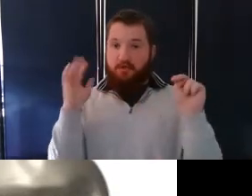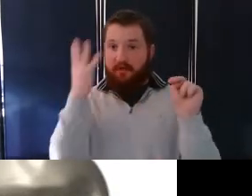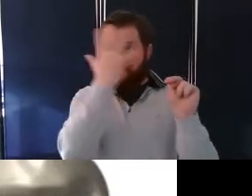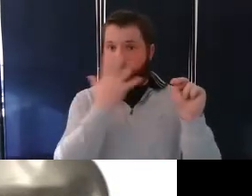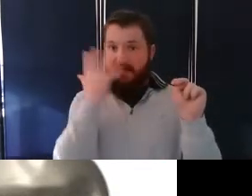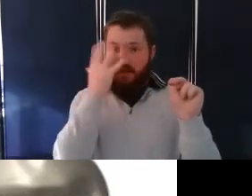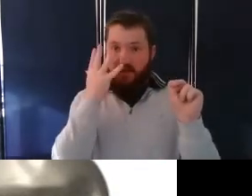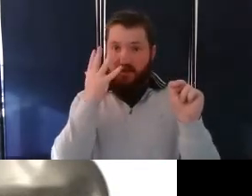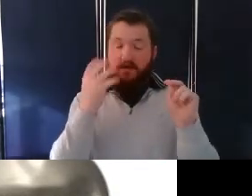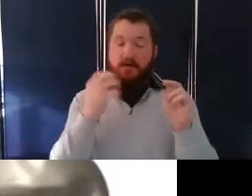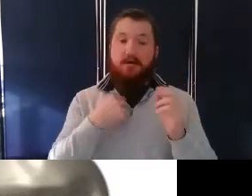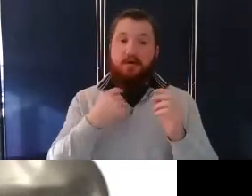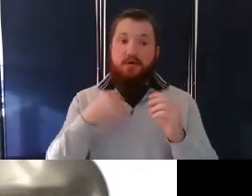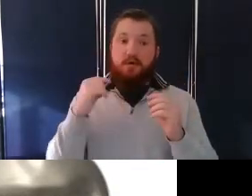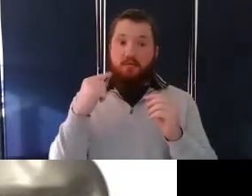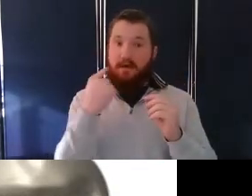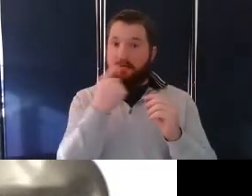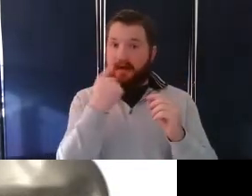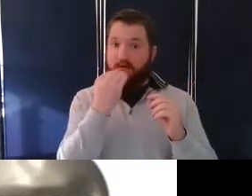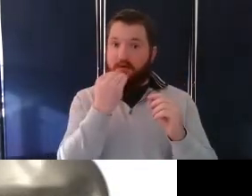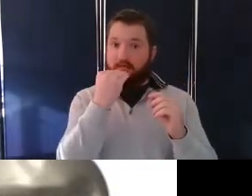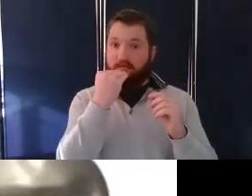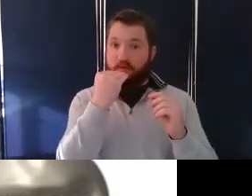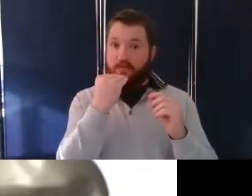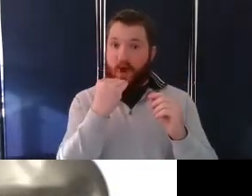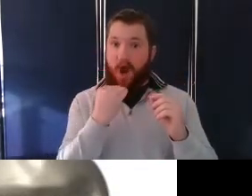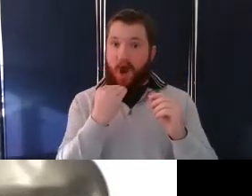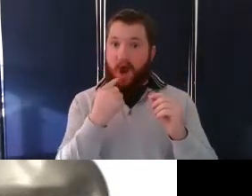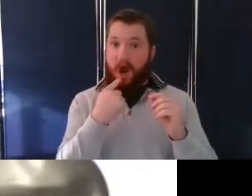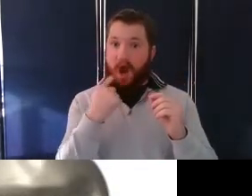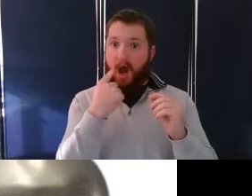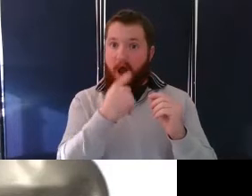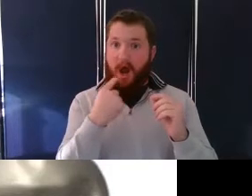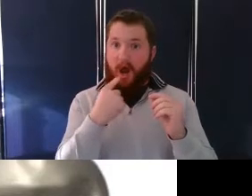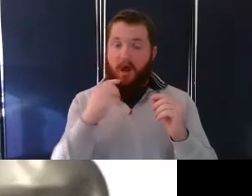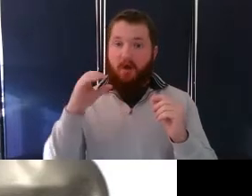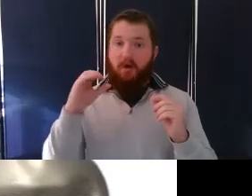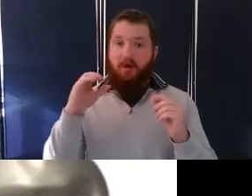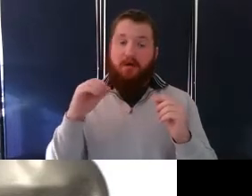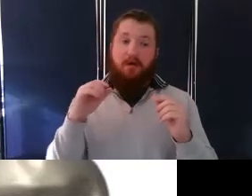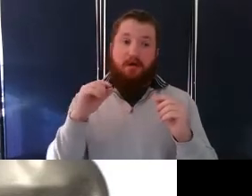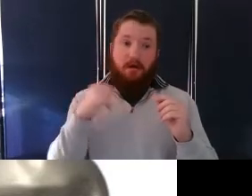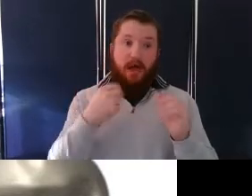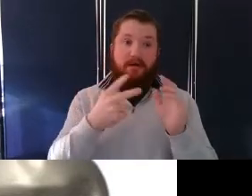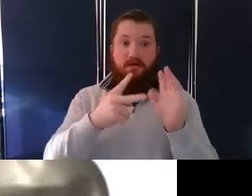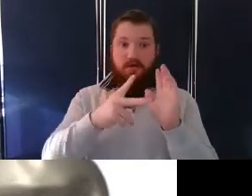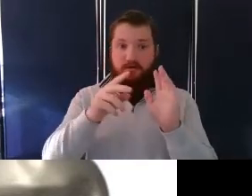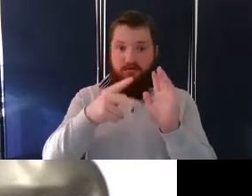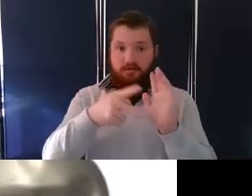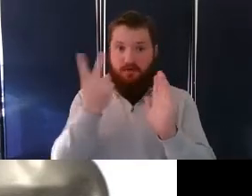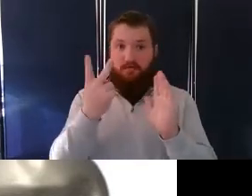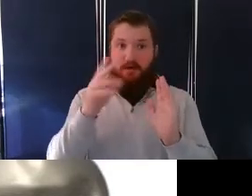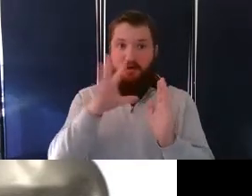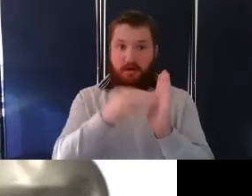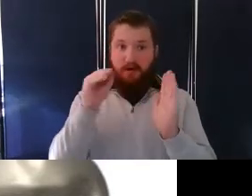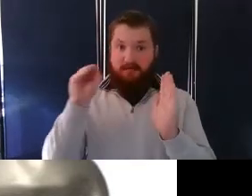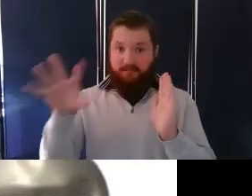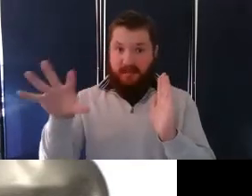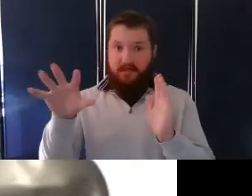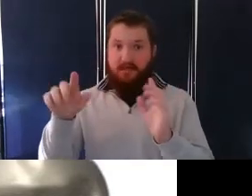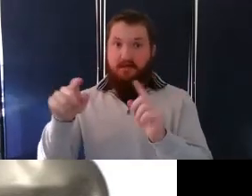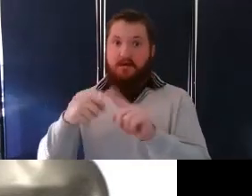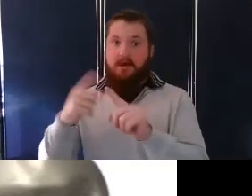And we use blend shape. So we have a neutral face. The mouth movement becomes an open mouth